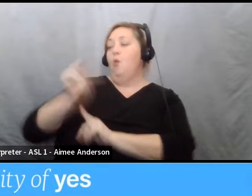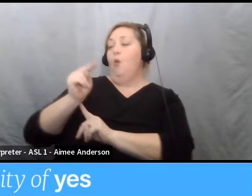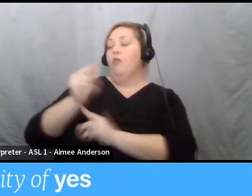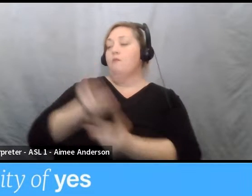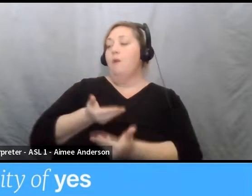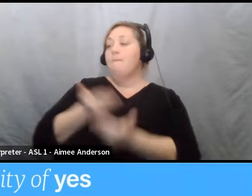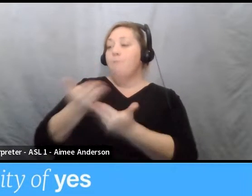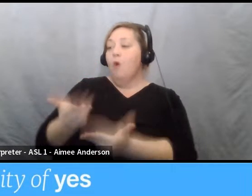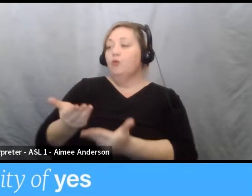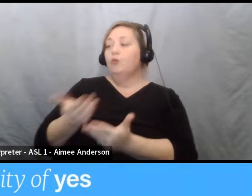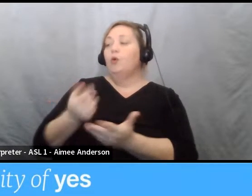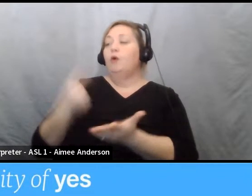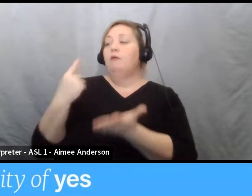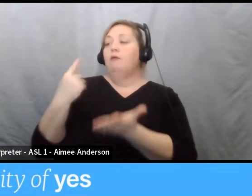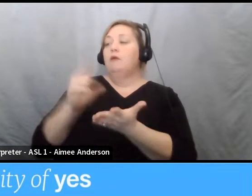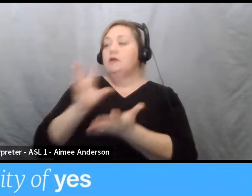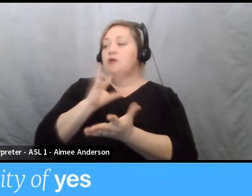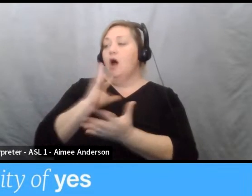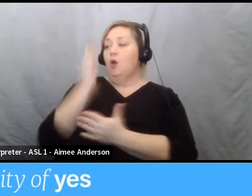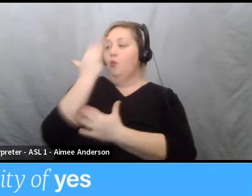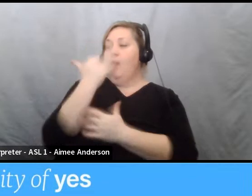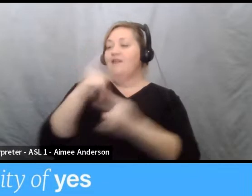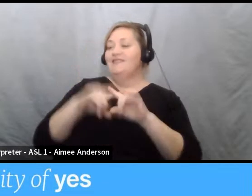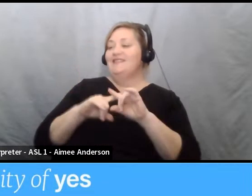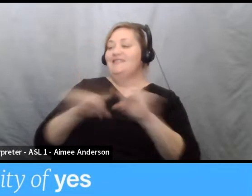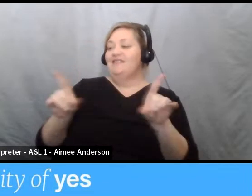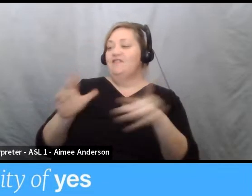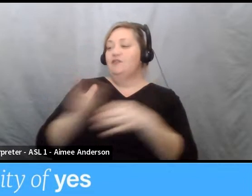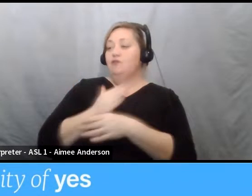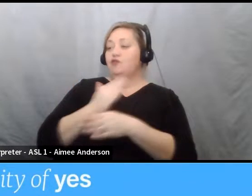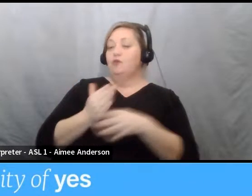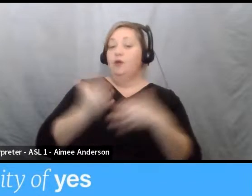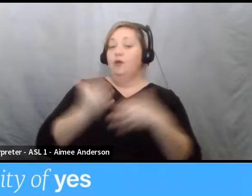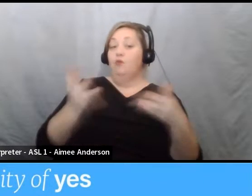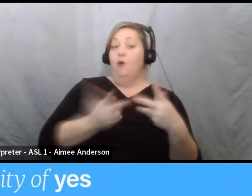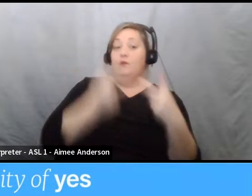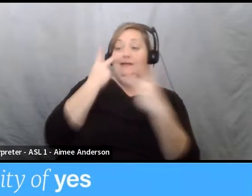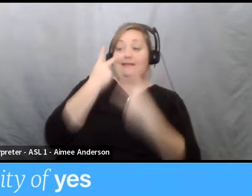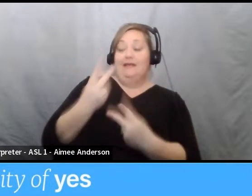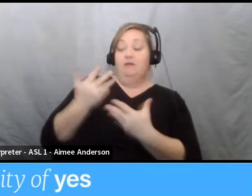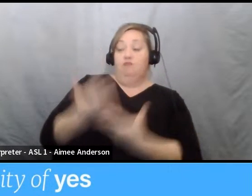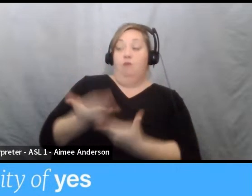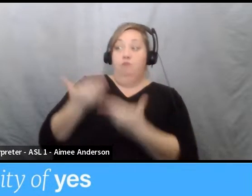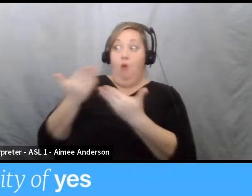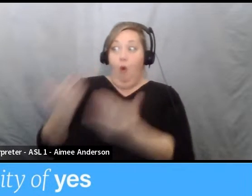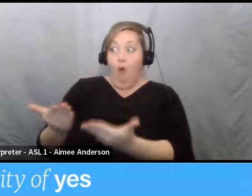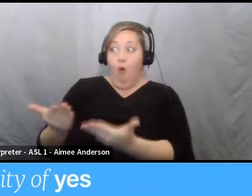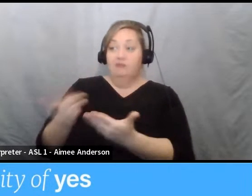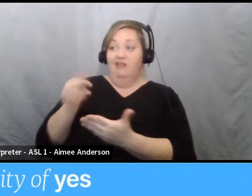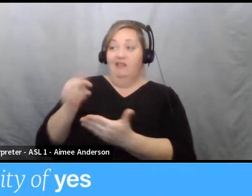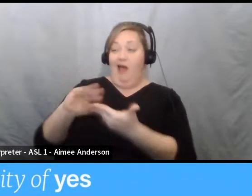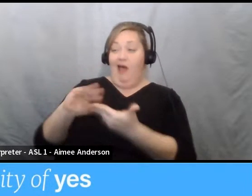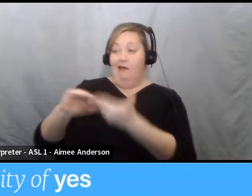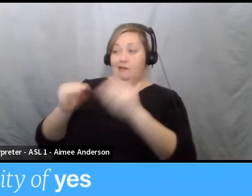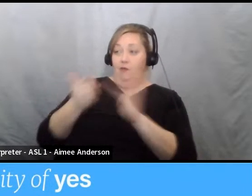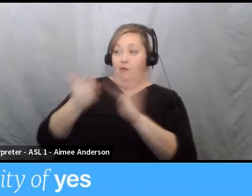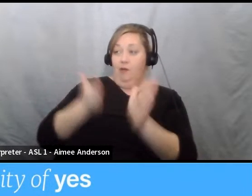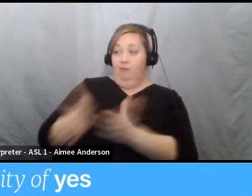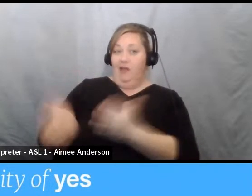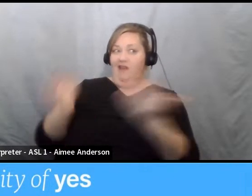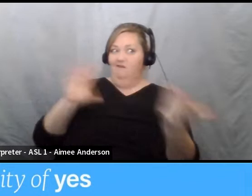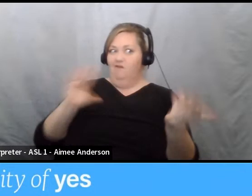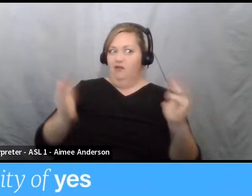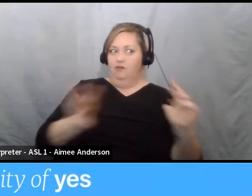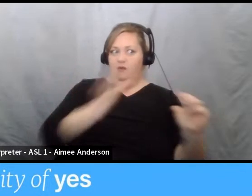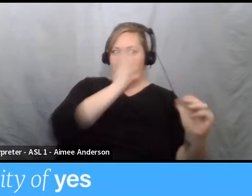bit about why there's a difference between what we're seeing proposed in that neighborhood plan versus what we're